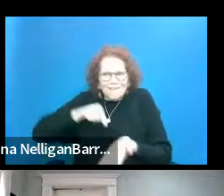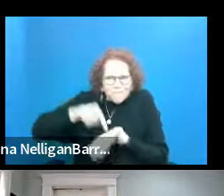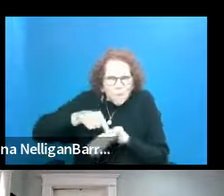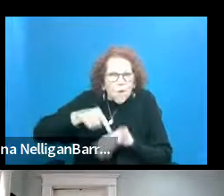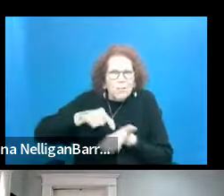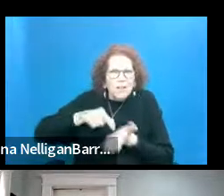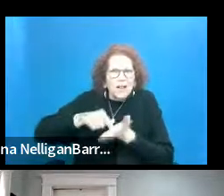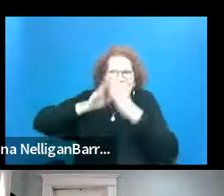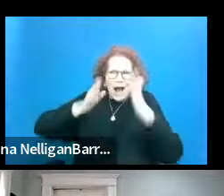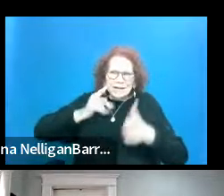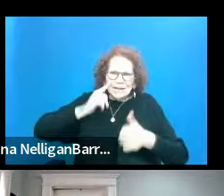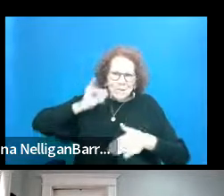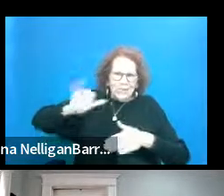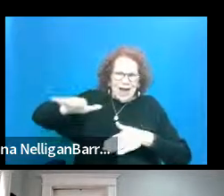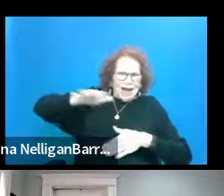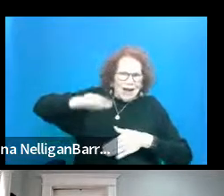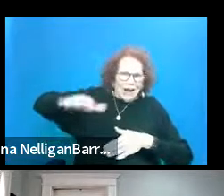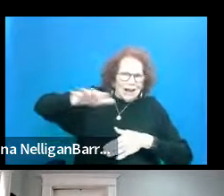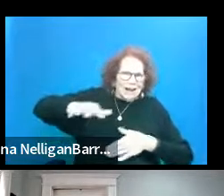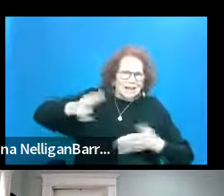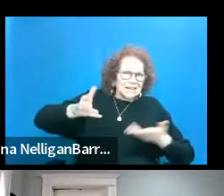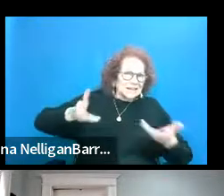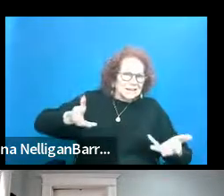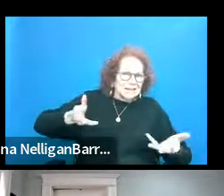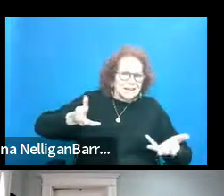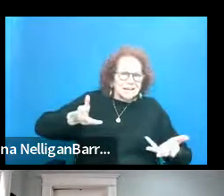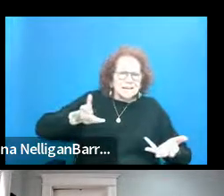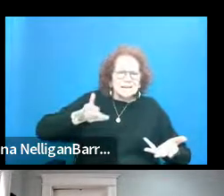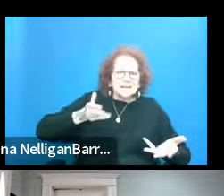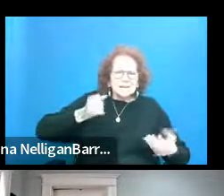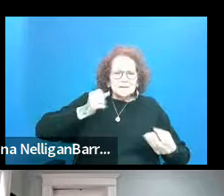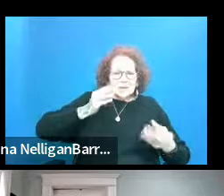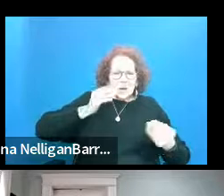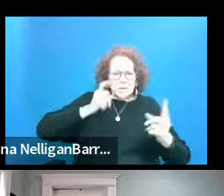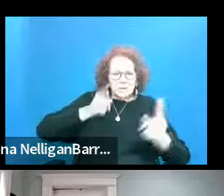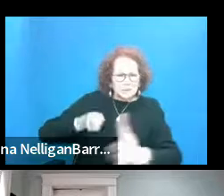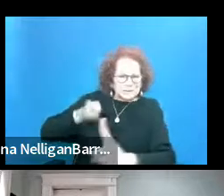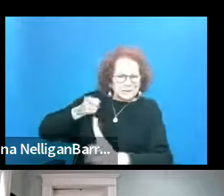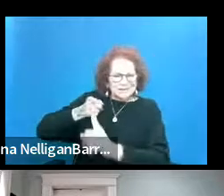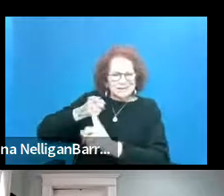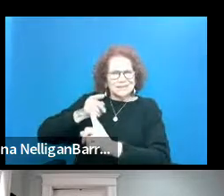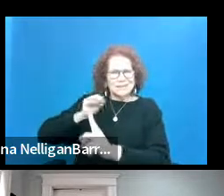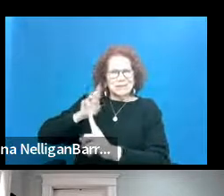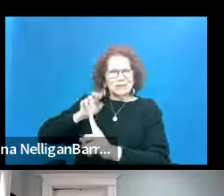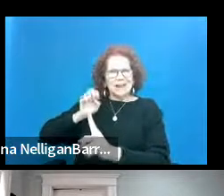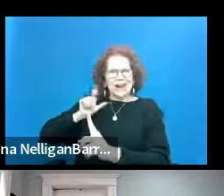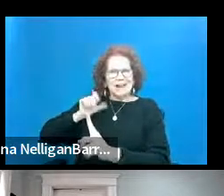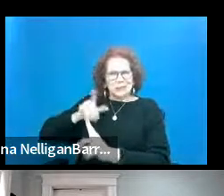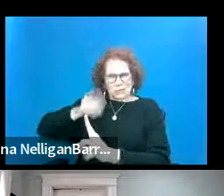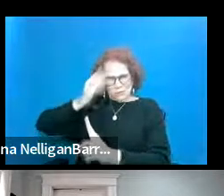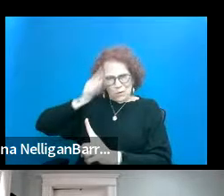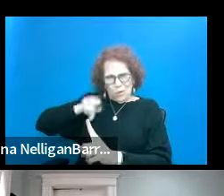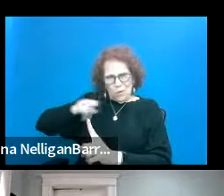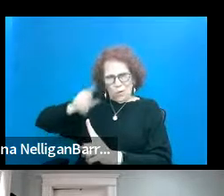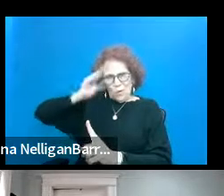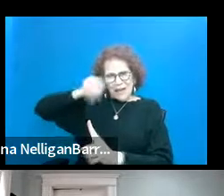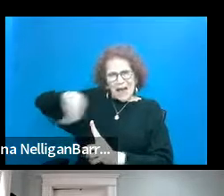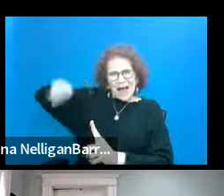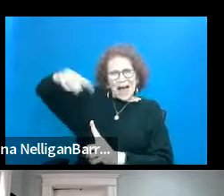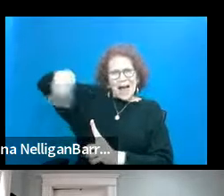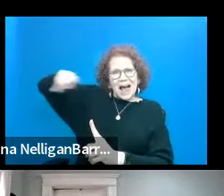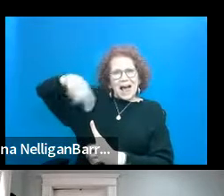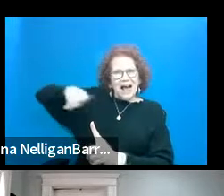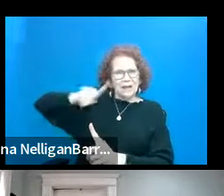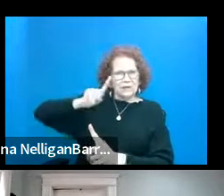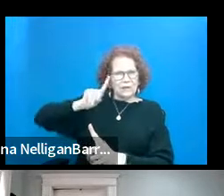For lack of a better way of saying it, Mr. Nelson and those guys over there, they do some of the best affordable house, and that's not a shot at